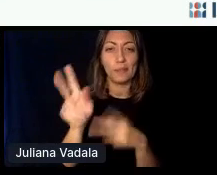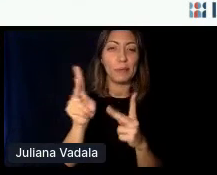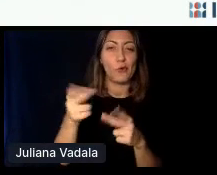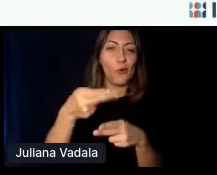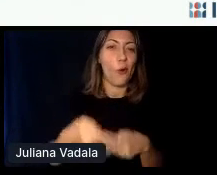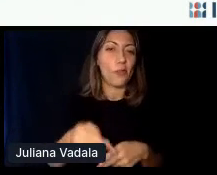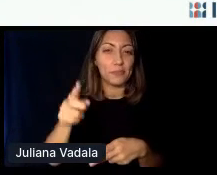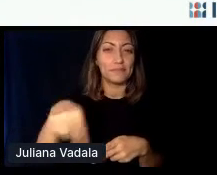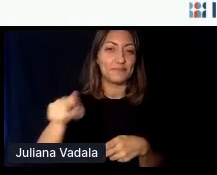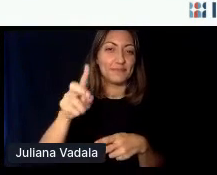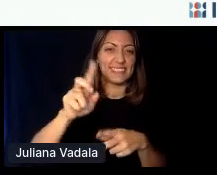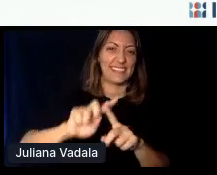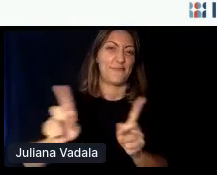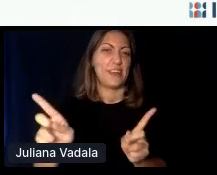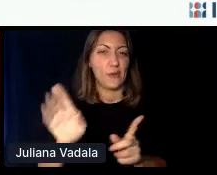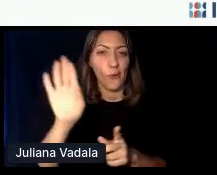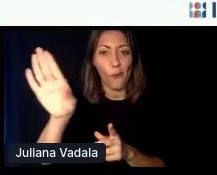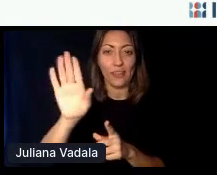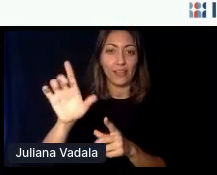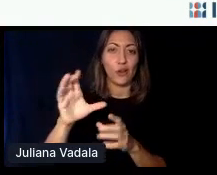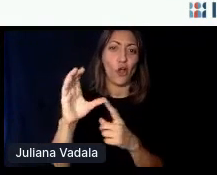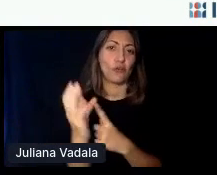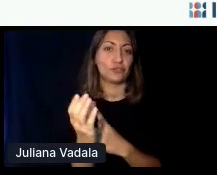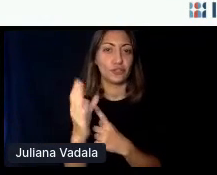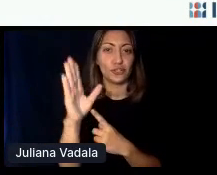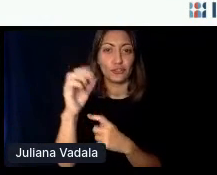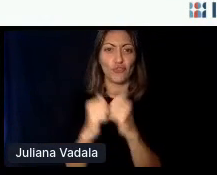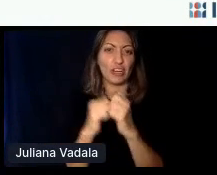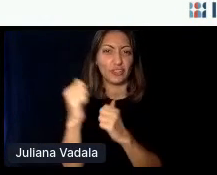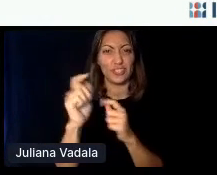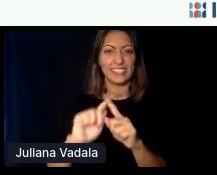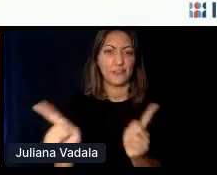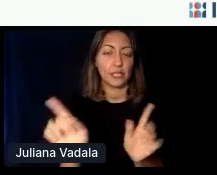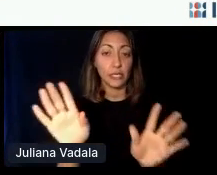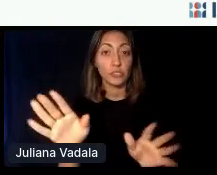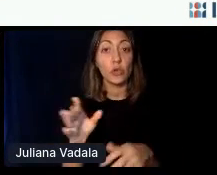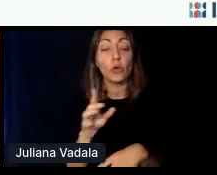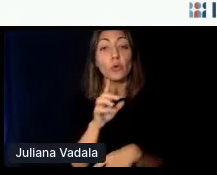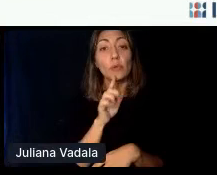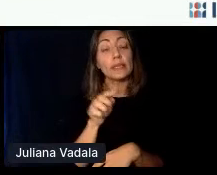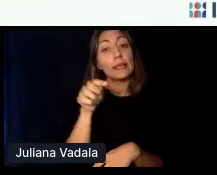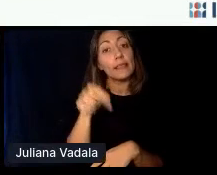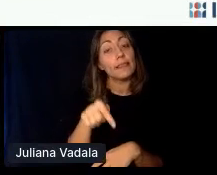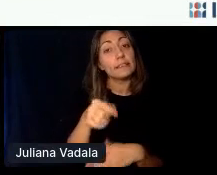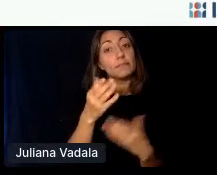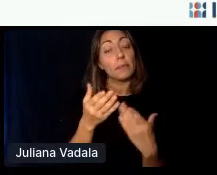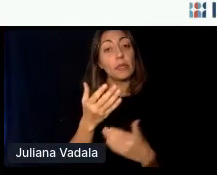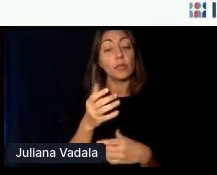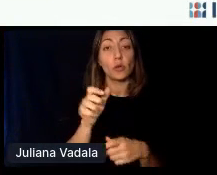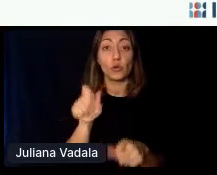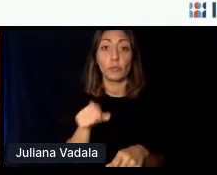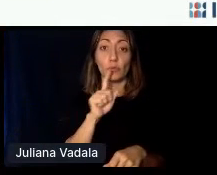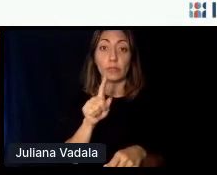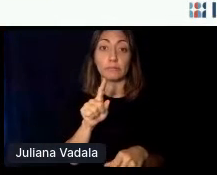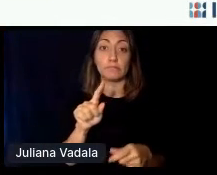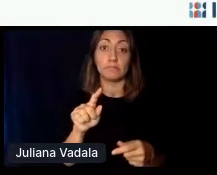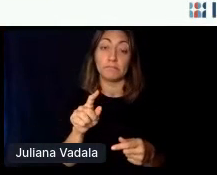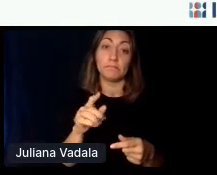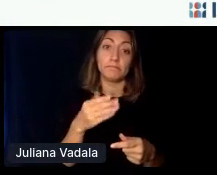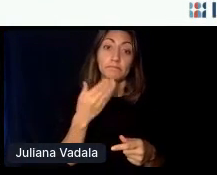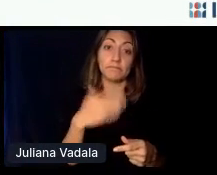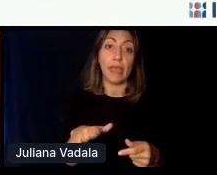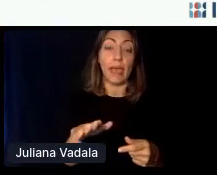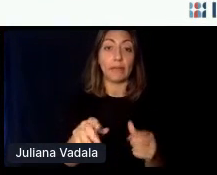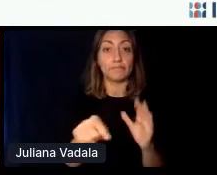So in this example, we're thinking of a particularly kind of heightened and potentially painful kind of wrong name usage, which is often referred to as dead naming.